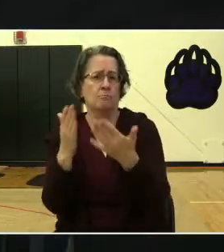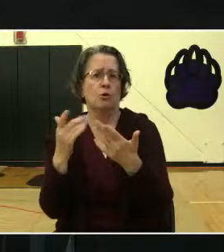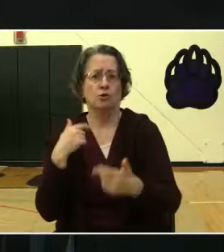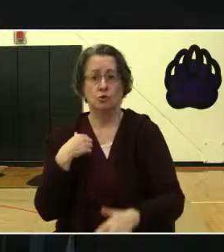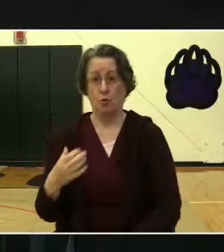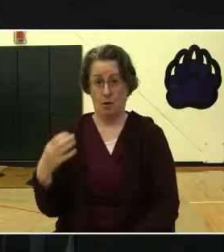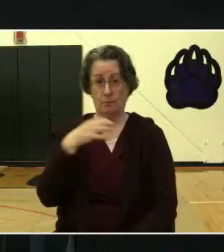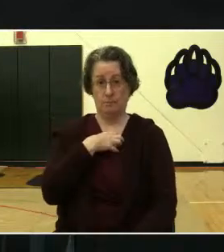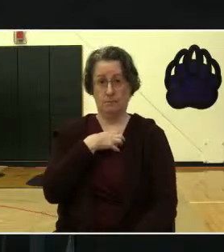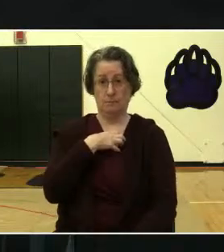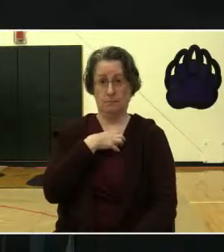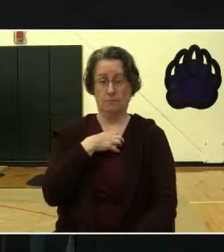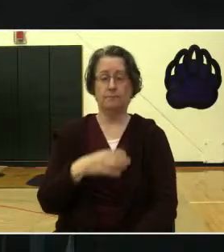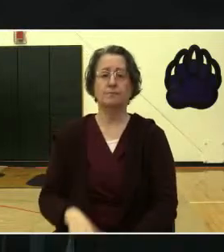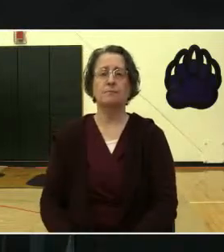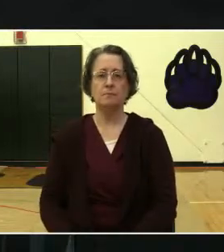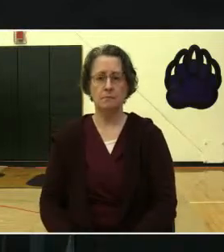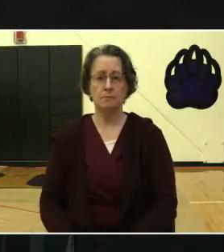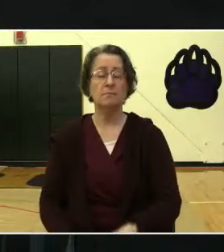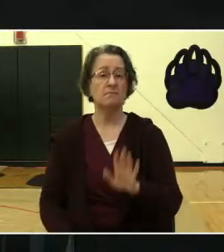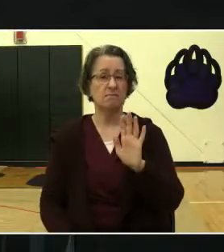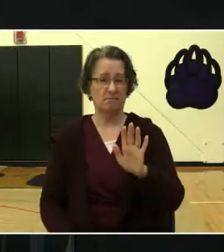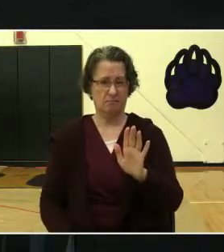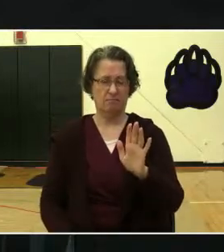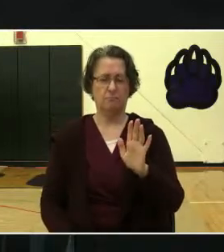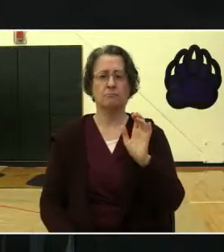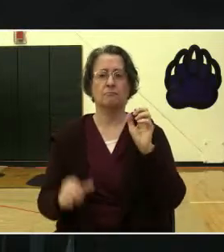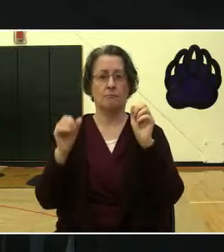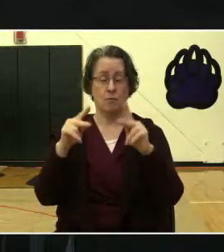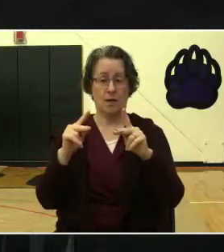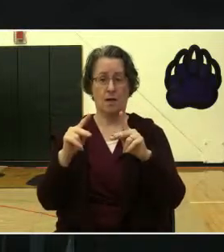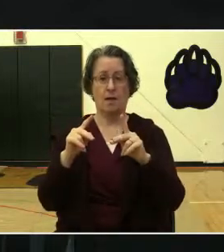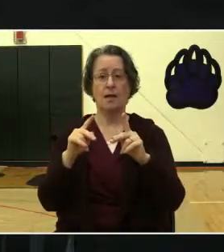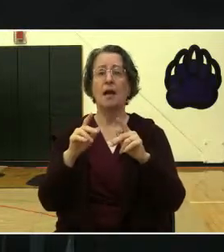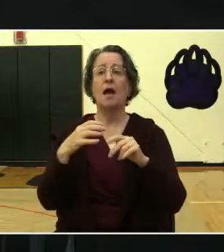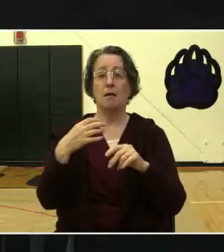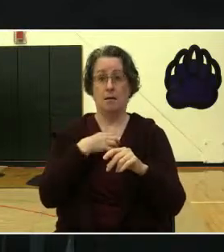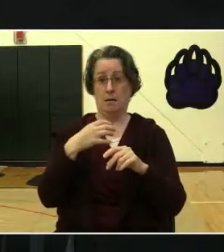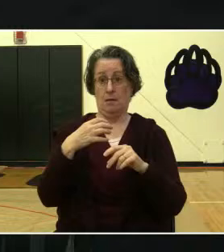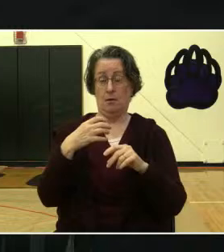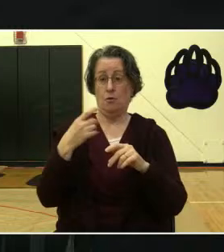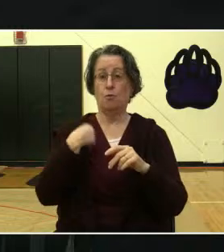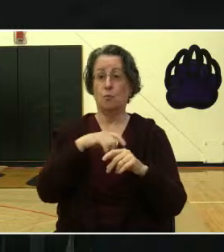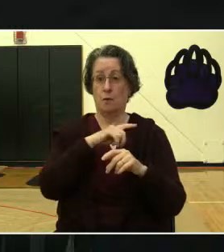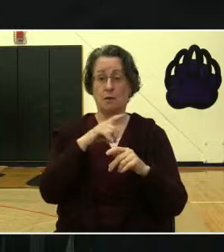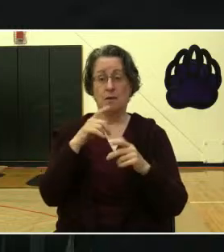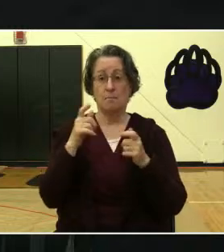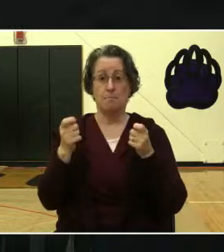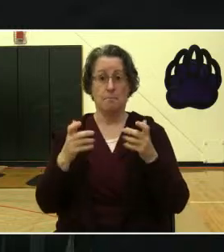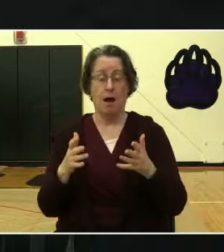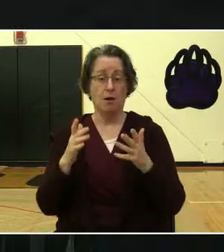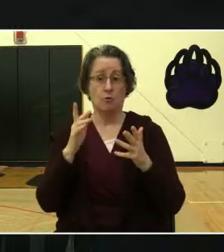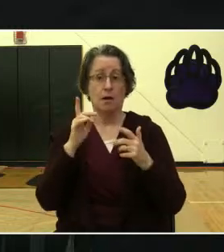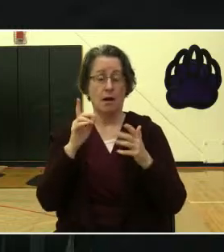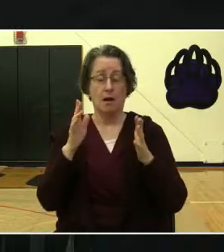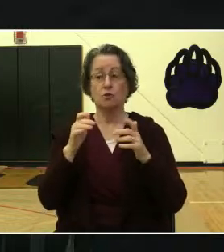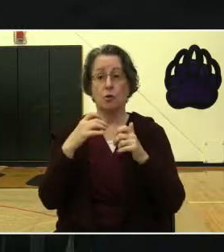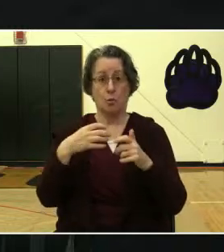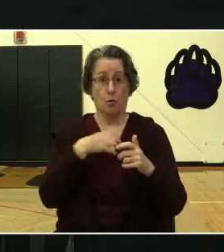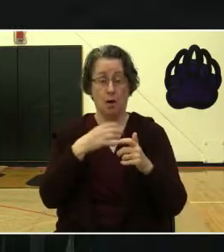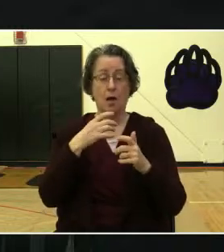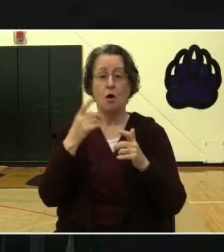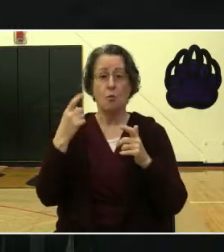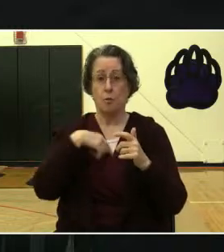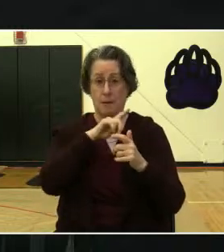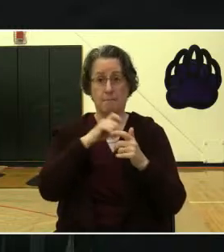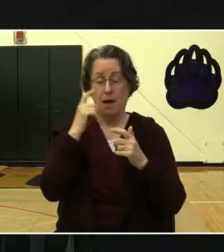uh I will note that Robert's Rules Say the appeal needs to be taken immediately from the moderator's ruling um we